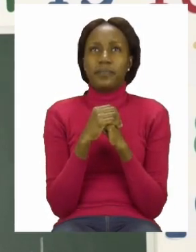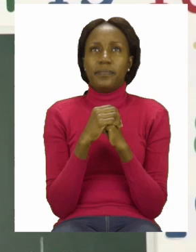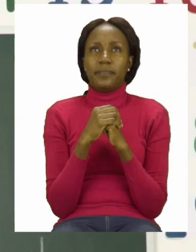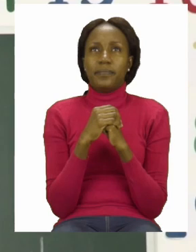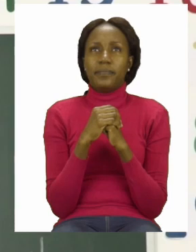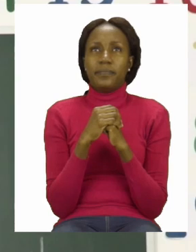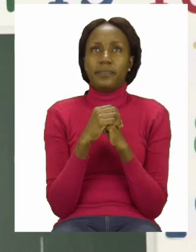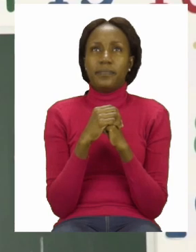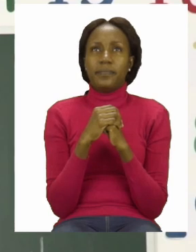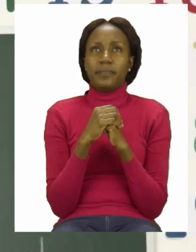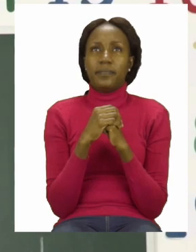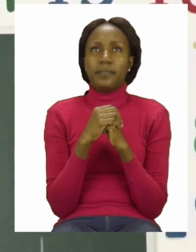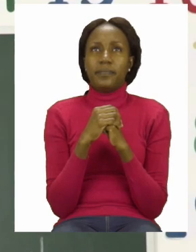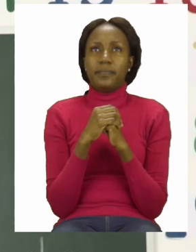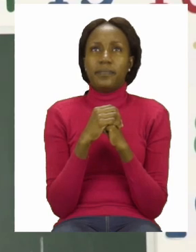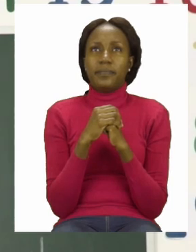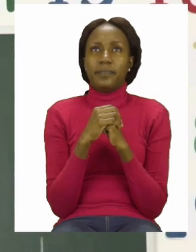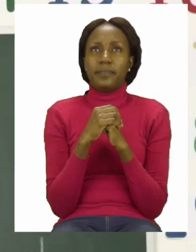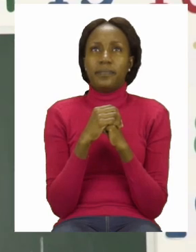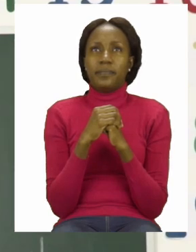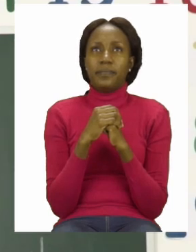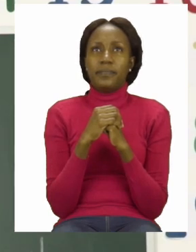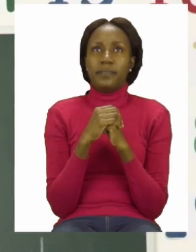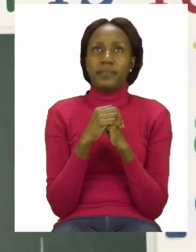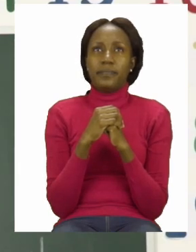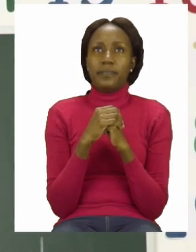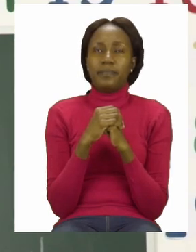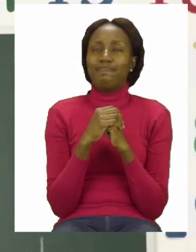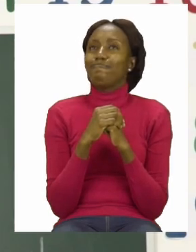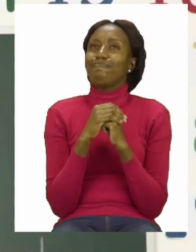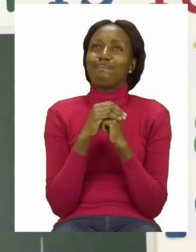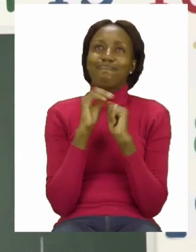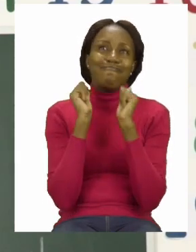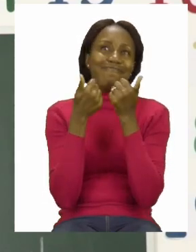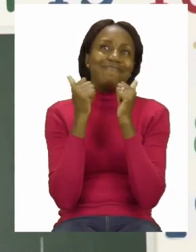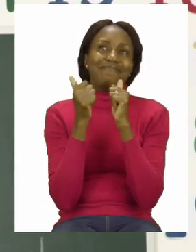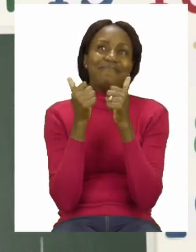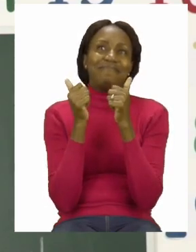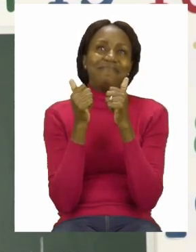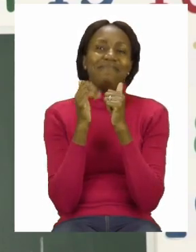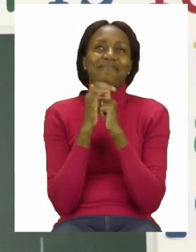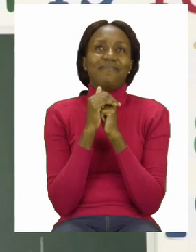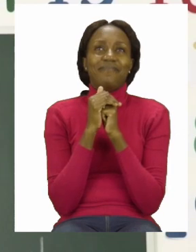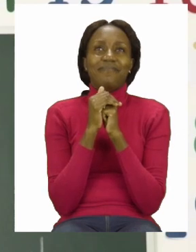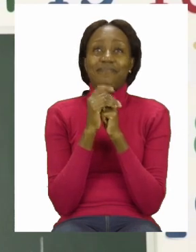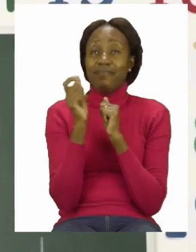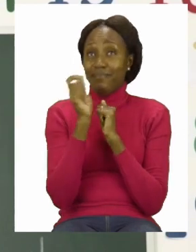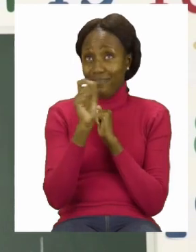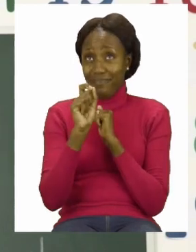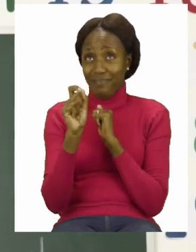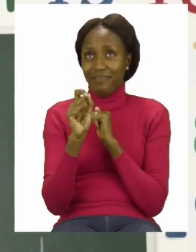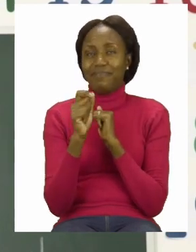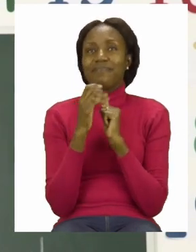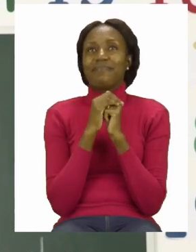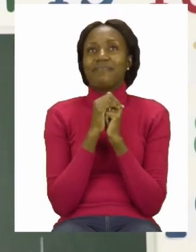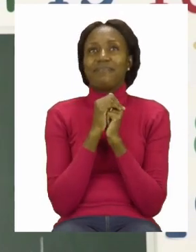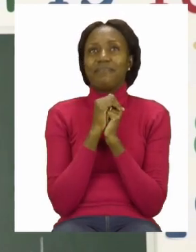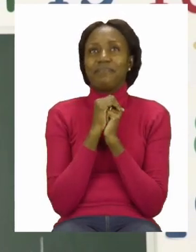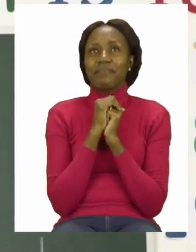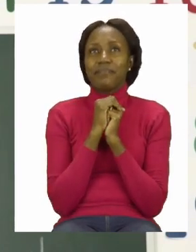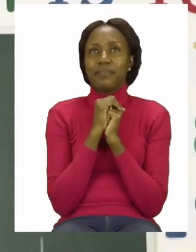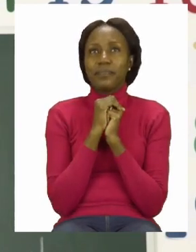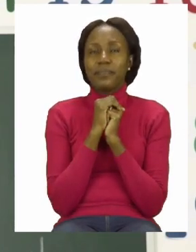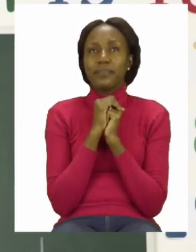Round and across. Well done, grade 1s. Now let's write it for real. We'll start